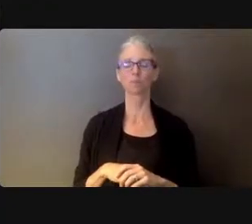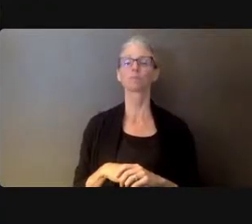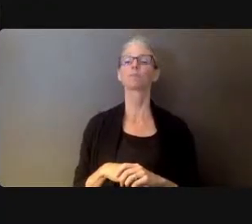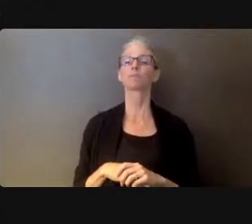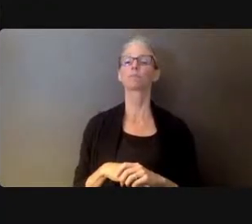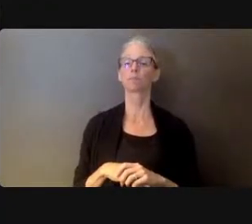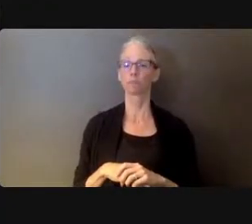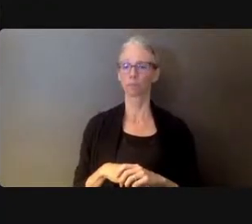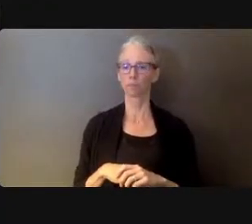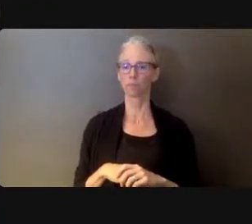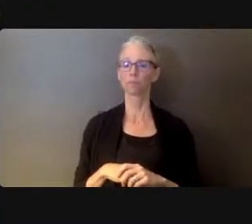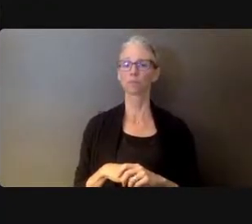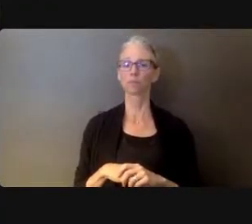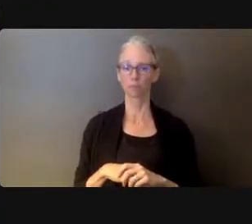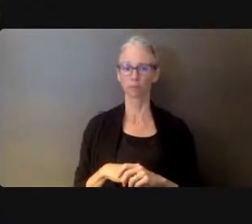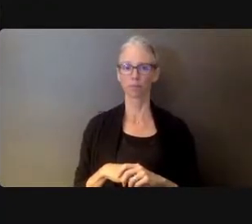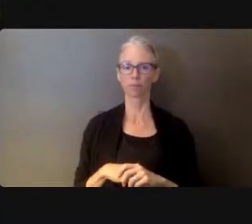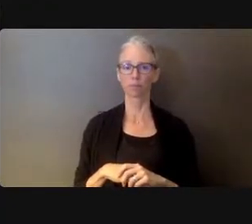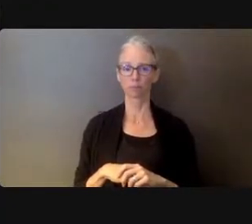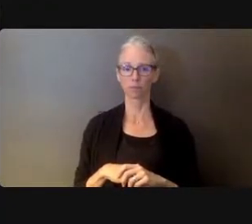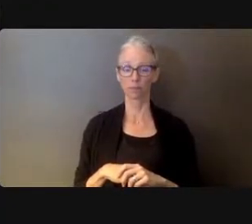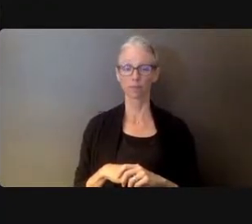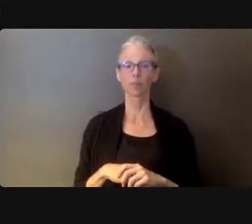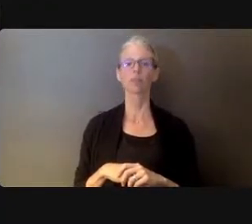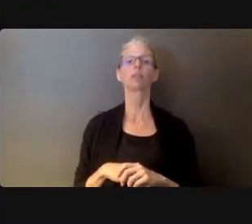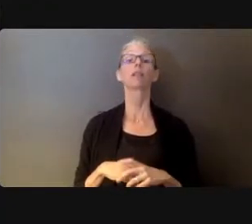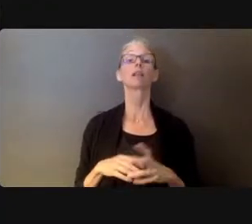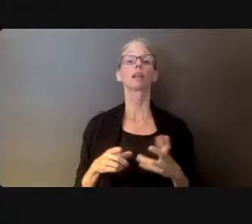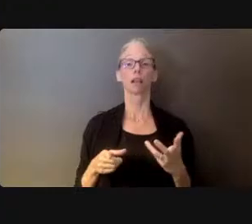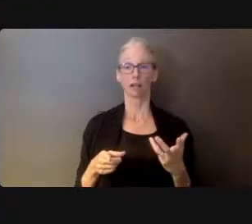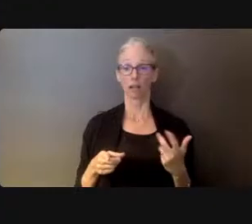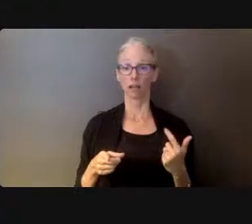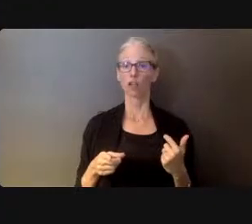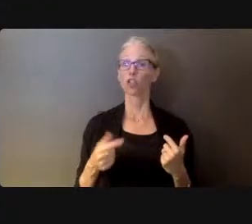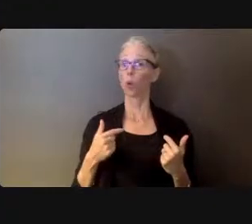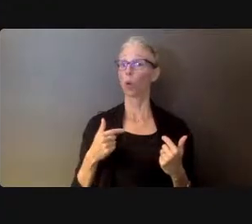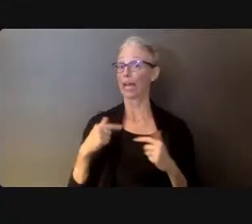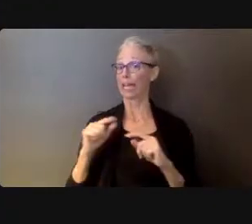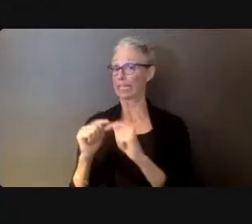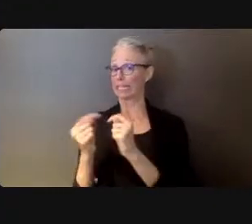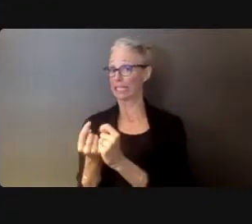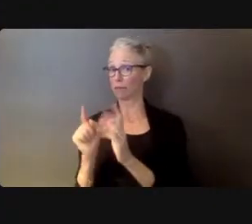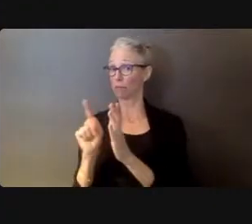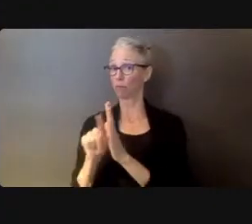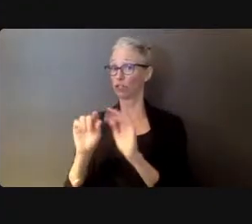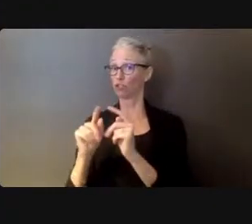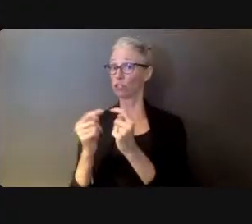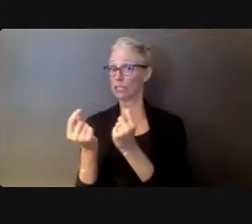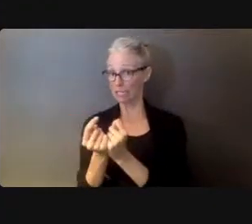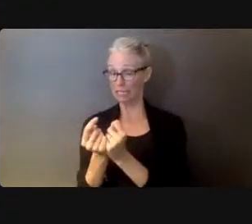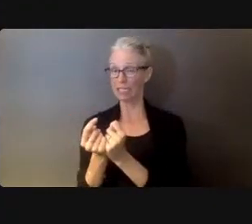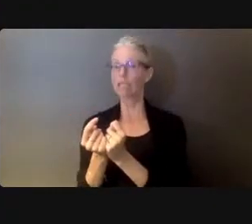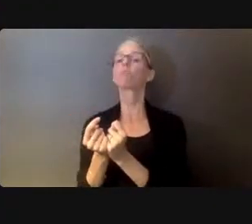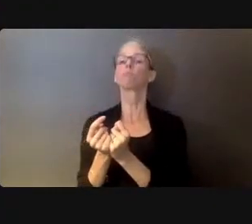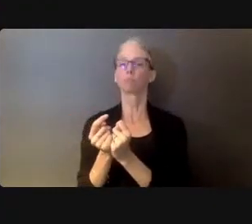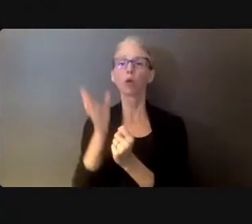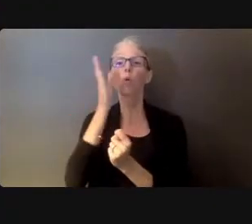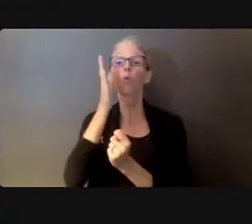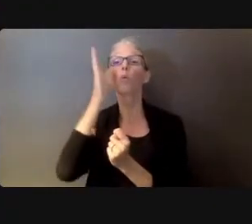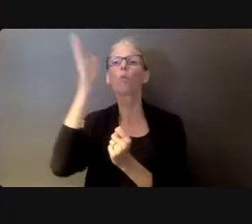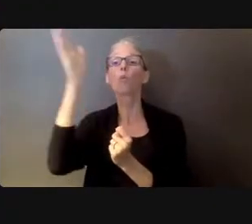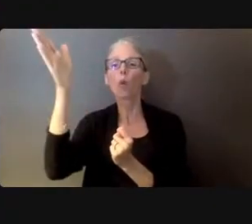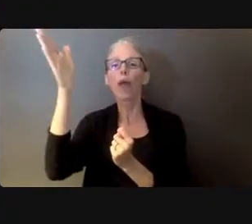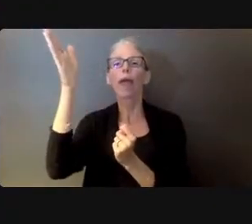our team is planning to put together a directory of names and contact information for anyone who wants to be part of it and wants to